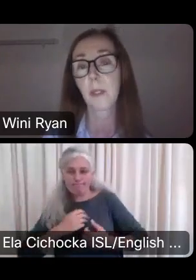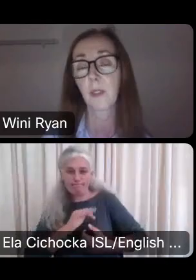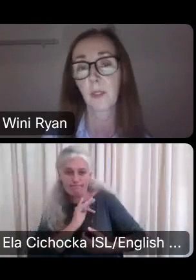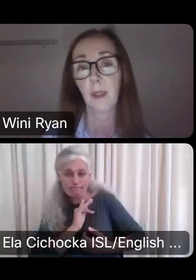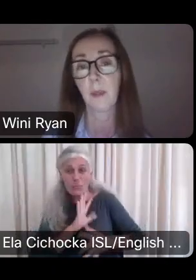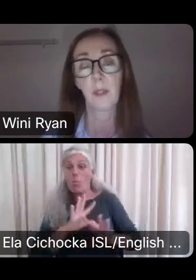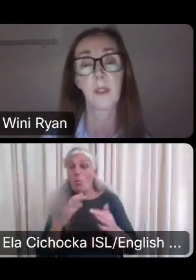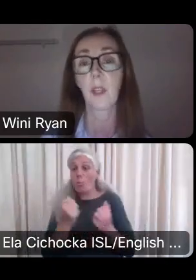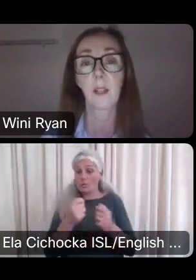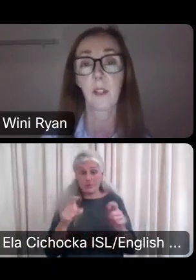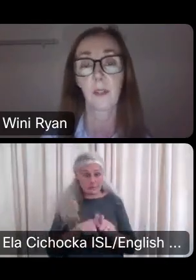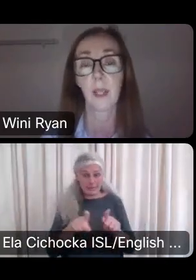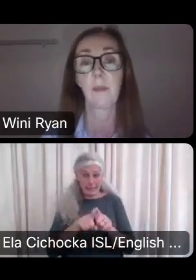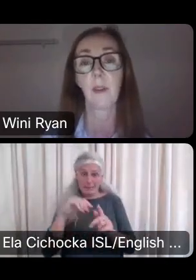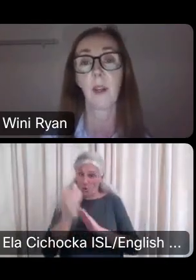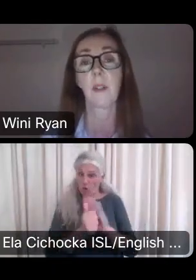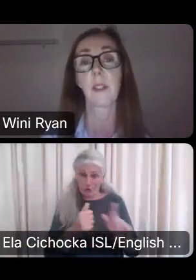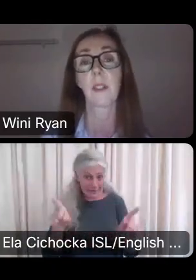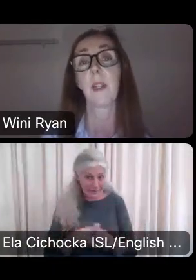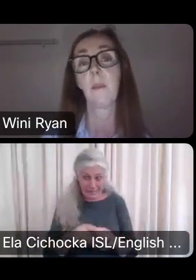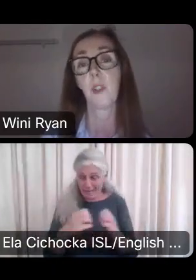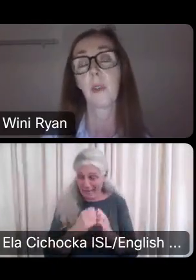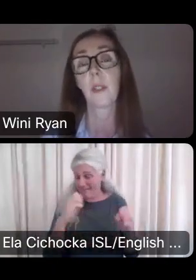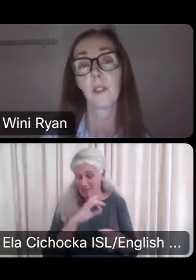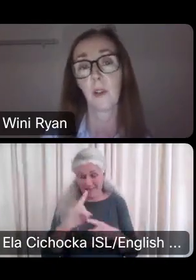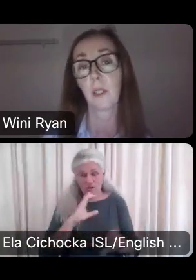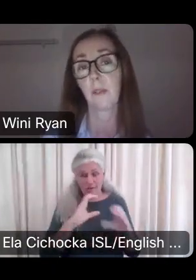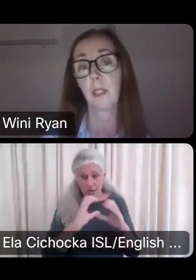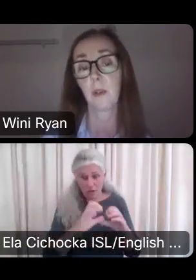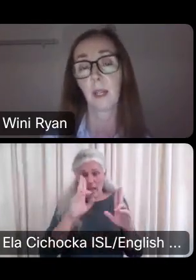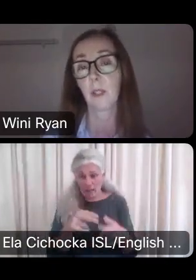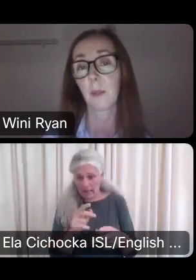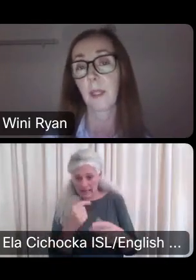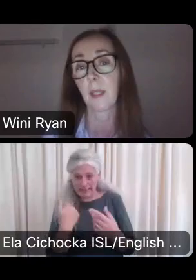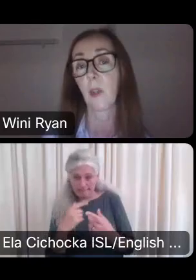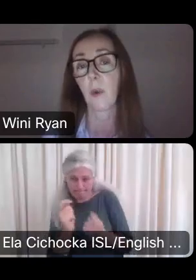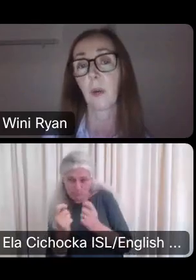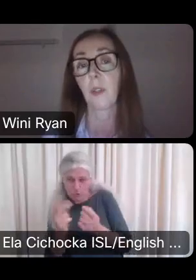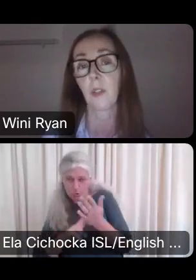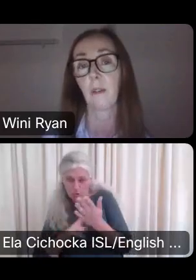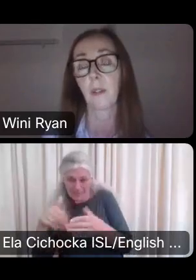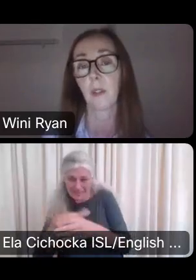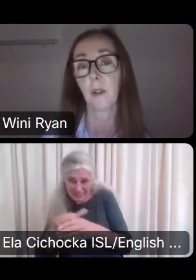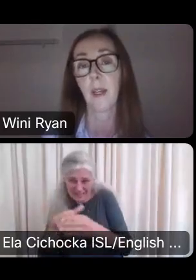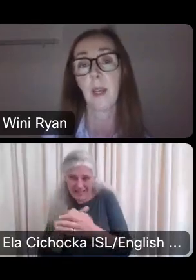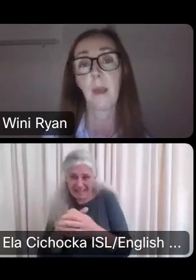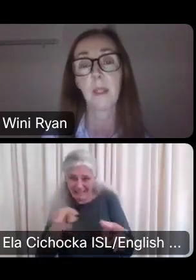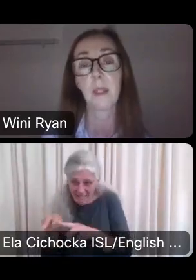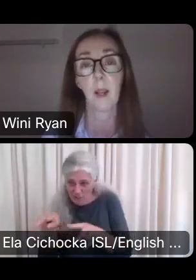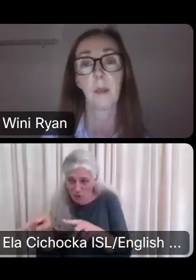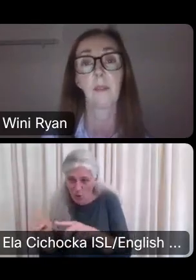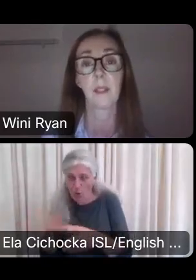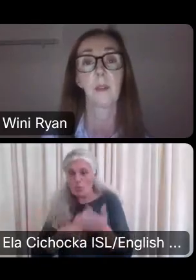workshop is the same because the skills are the same for every conversation, but you could insert the video, and that's something we could work with your services on,